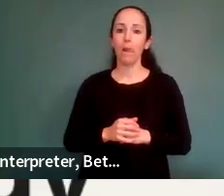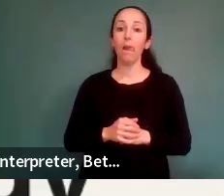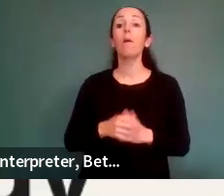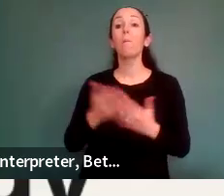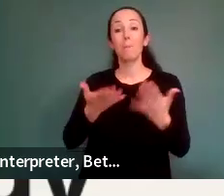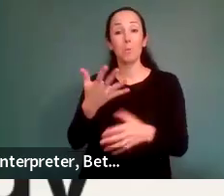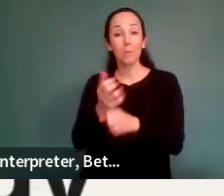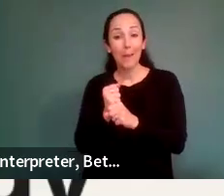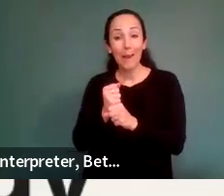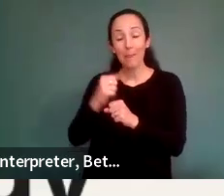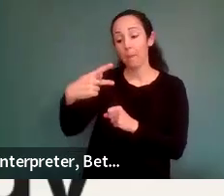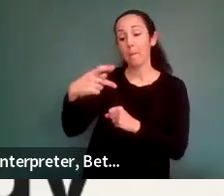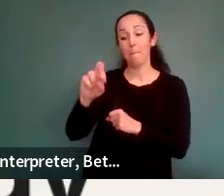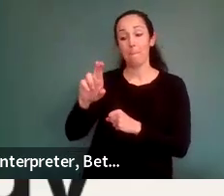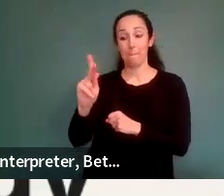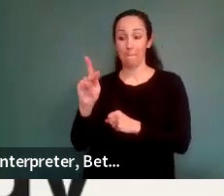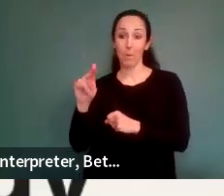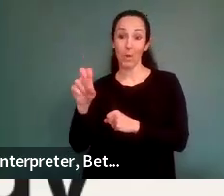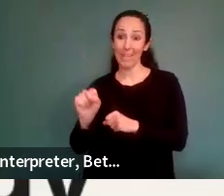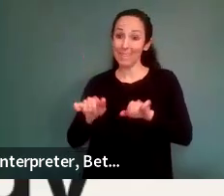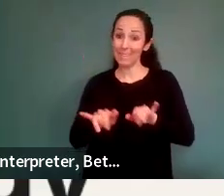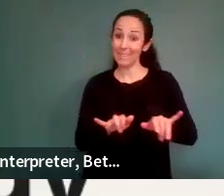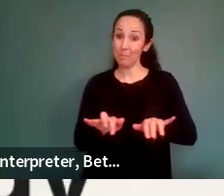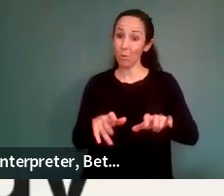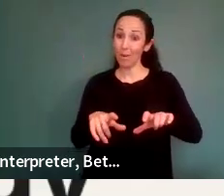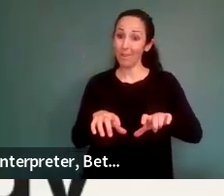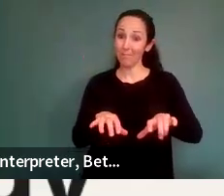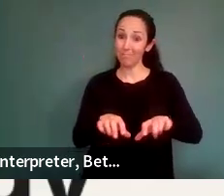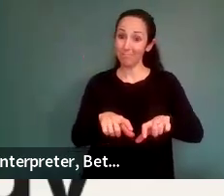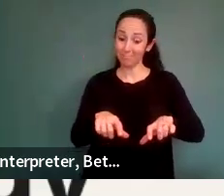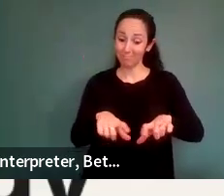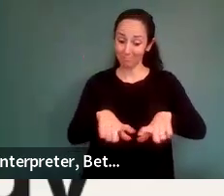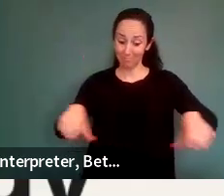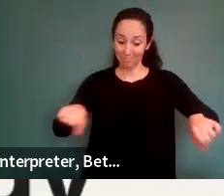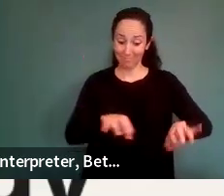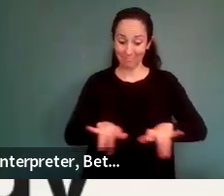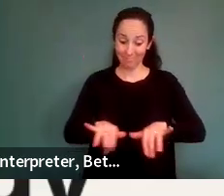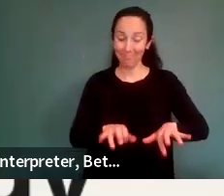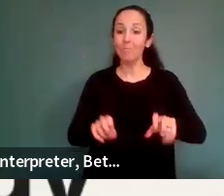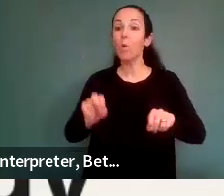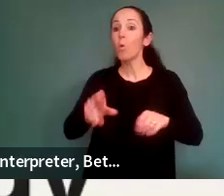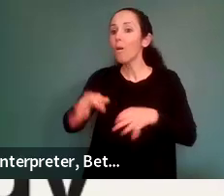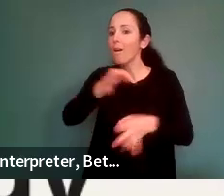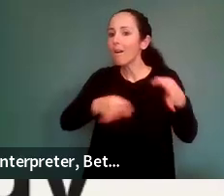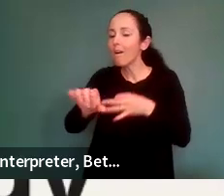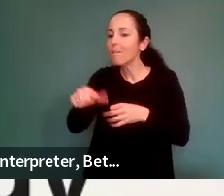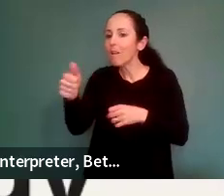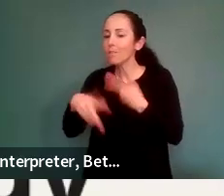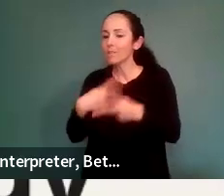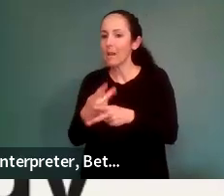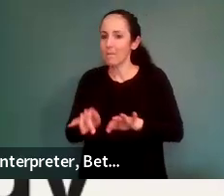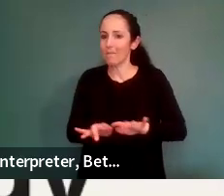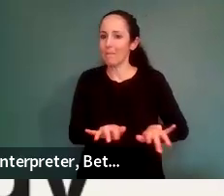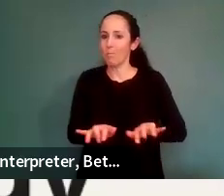style keyboard, or you can get one with a QWERTY keyboard. Now, there